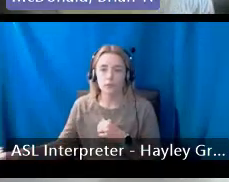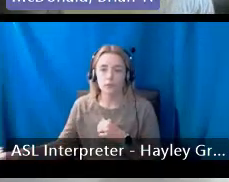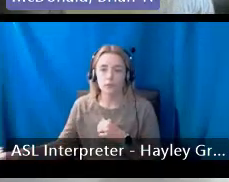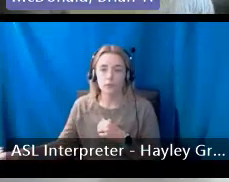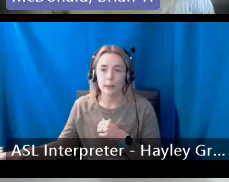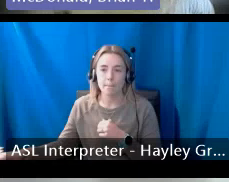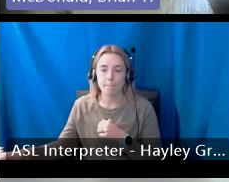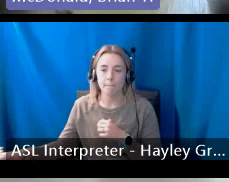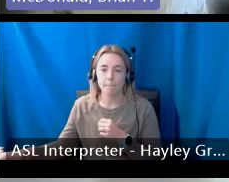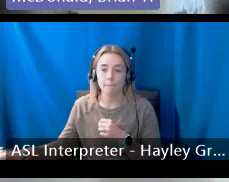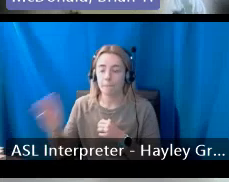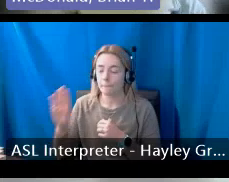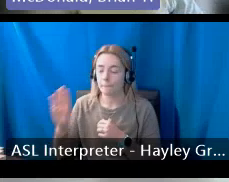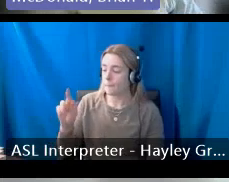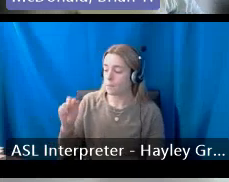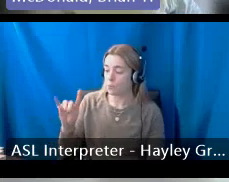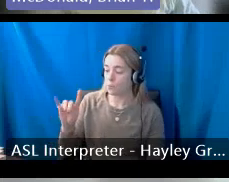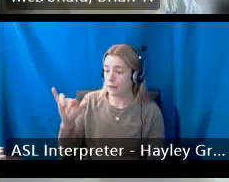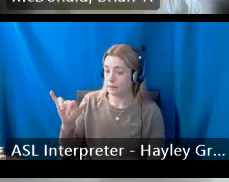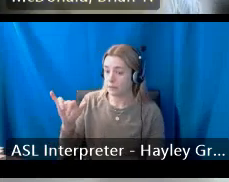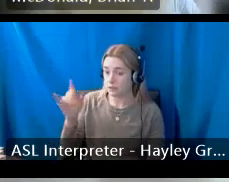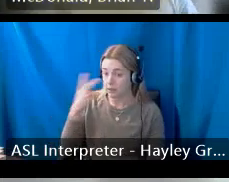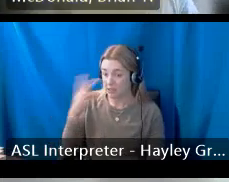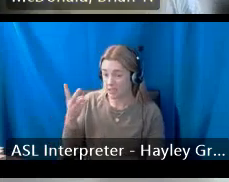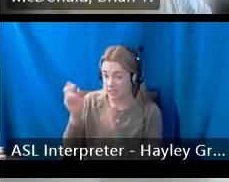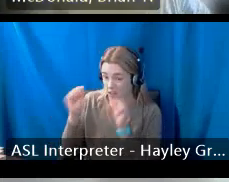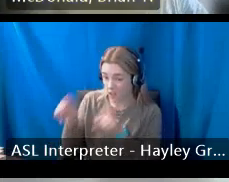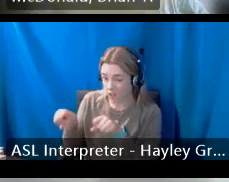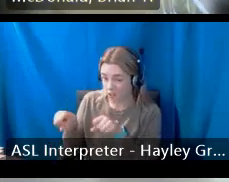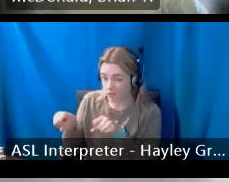So Brandy, you're the only one I see. Can you see this?